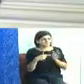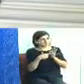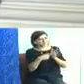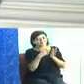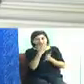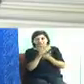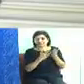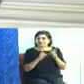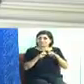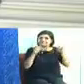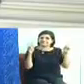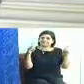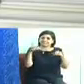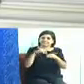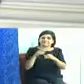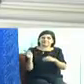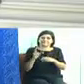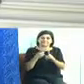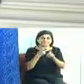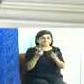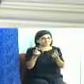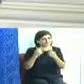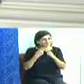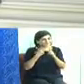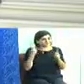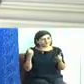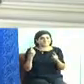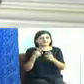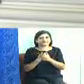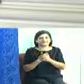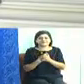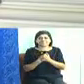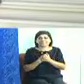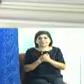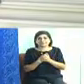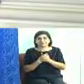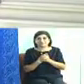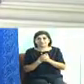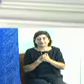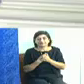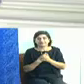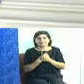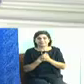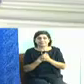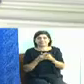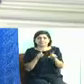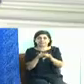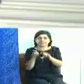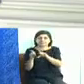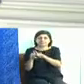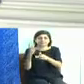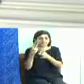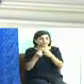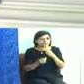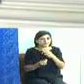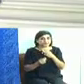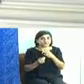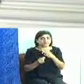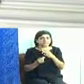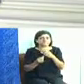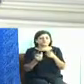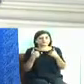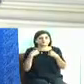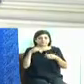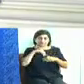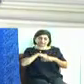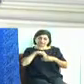of that difference in where we come from and our heritage. And we also both bear in our souls